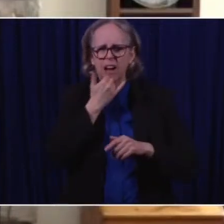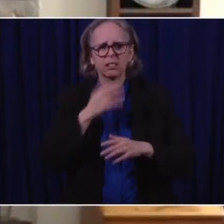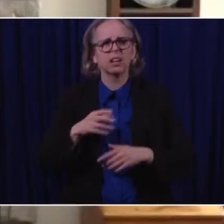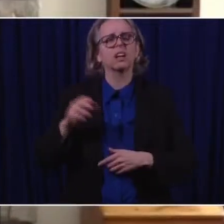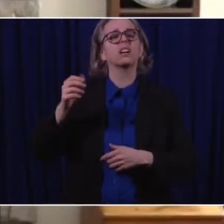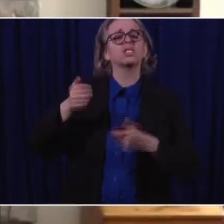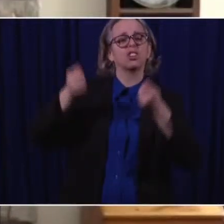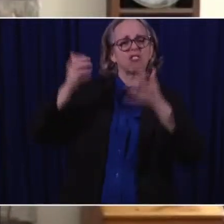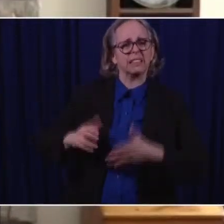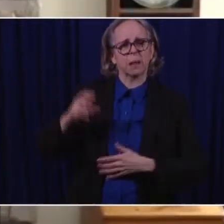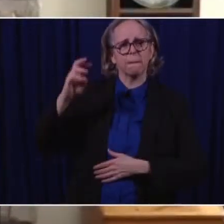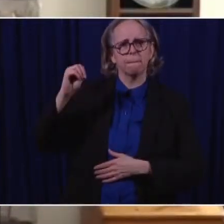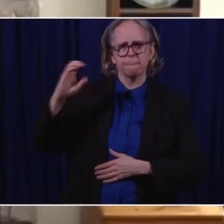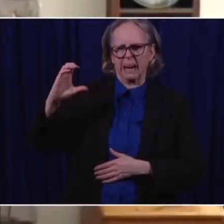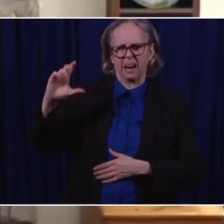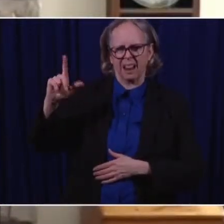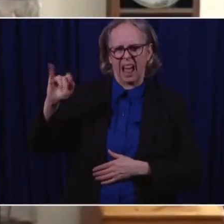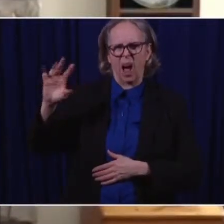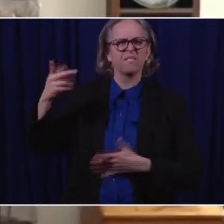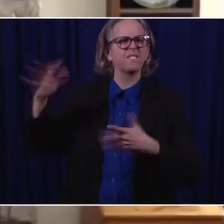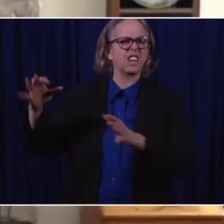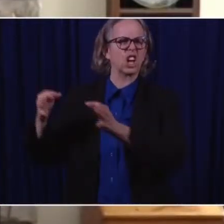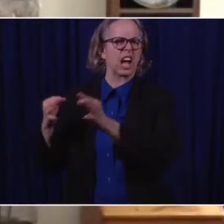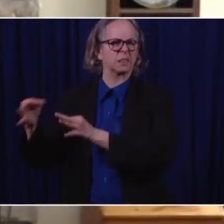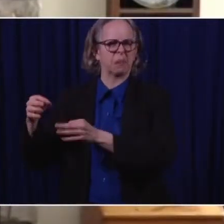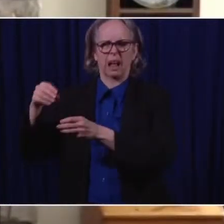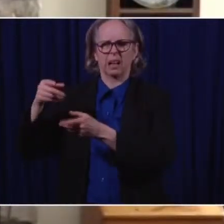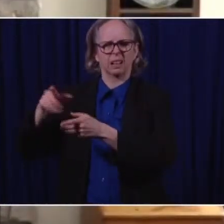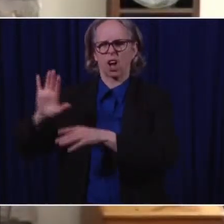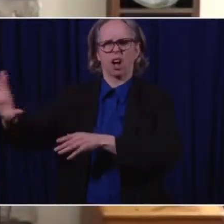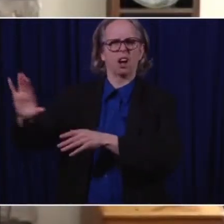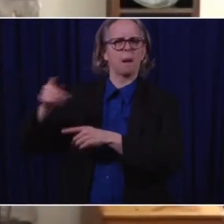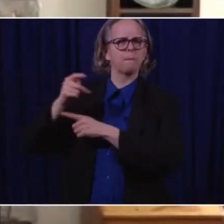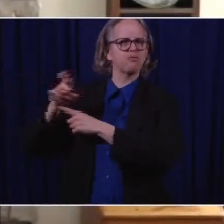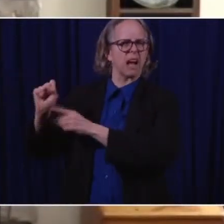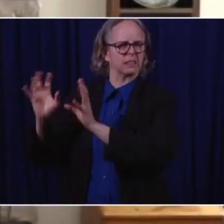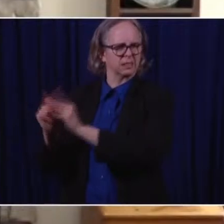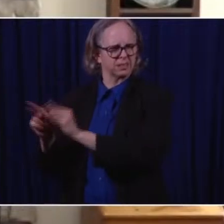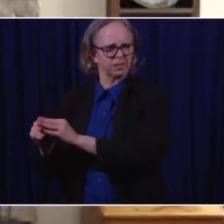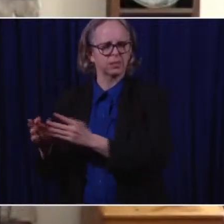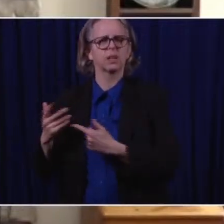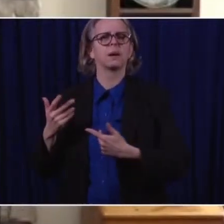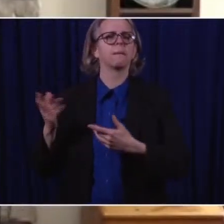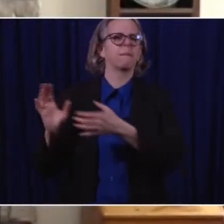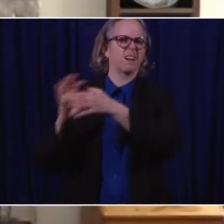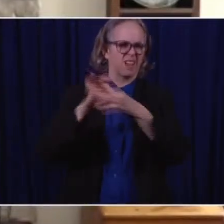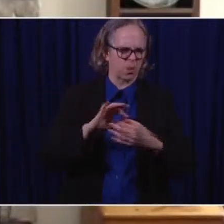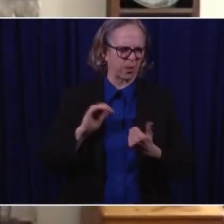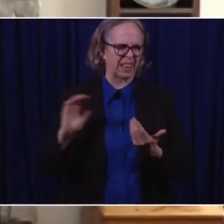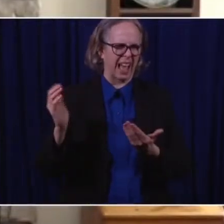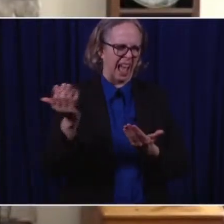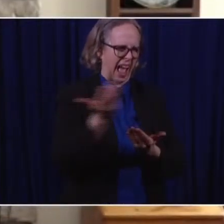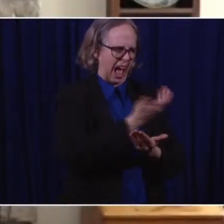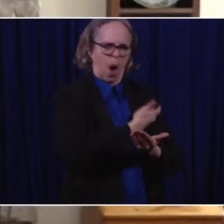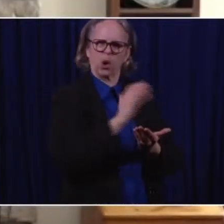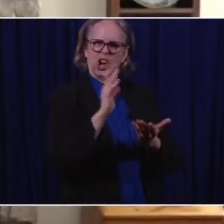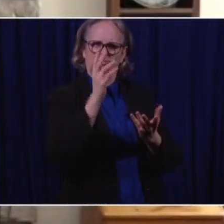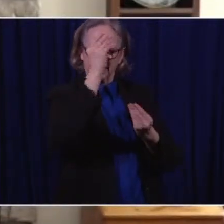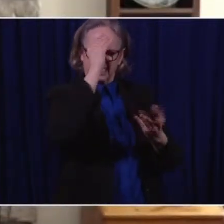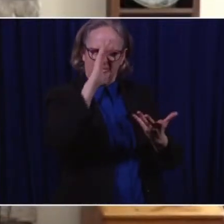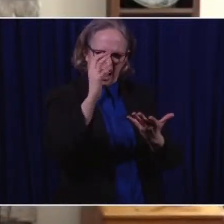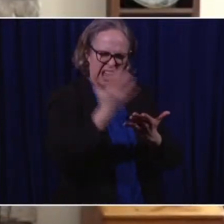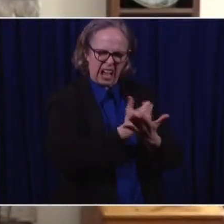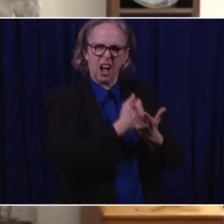surge in deaths. They all did not get reconciled the way it should have happened. We found out about it recently, and